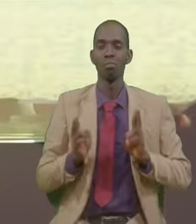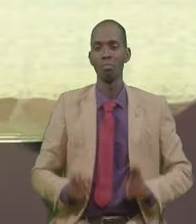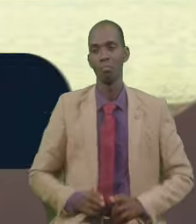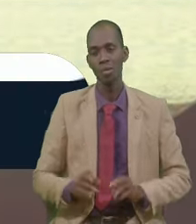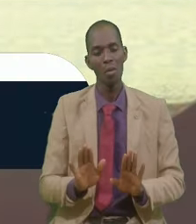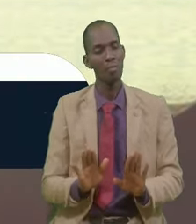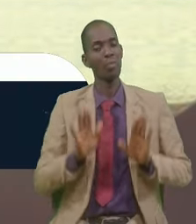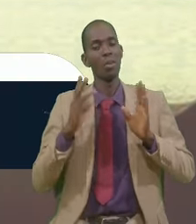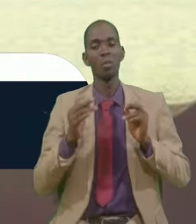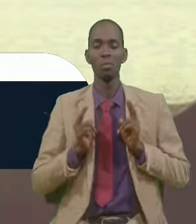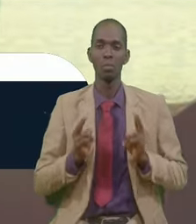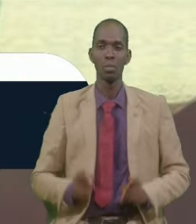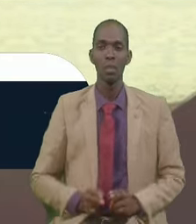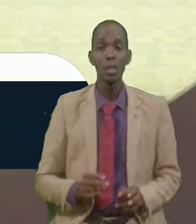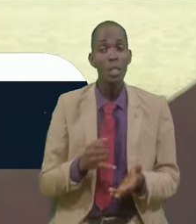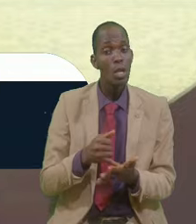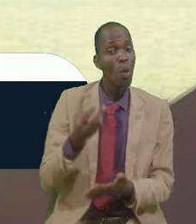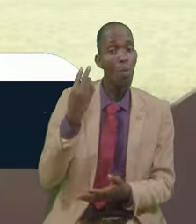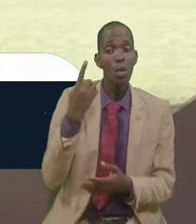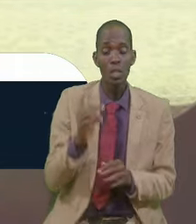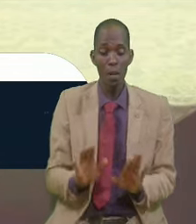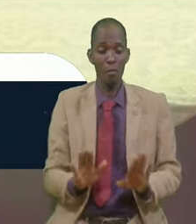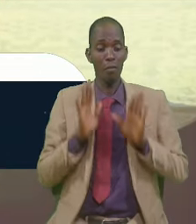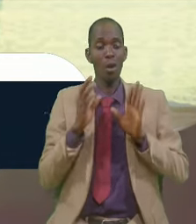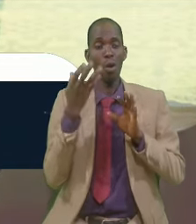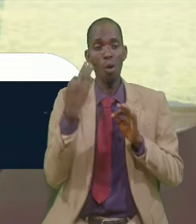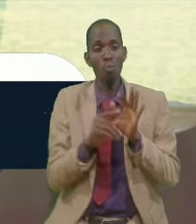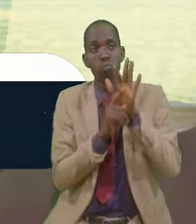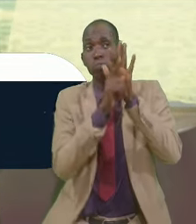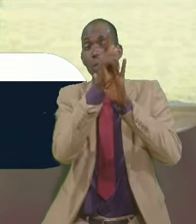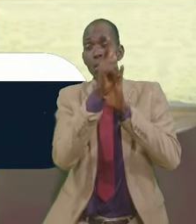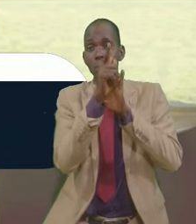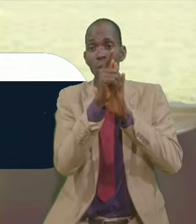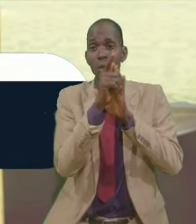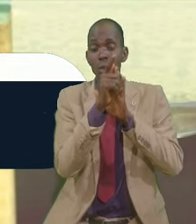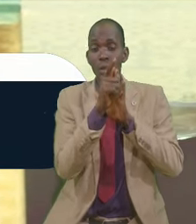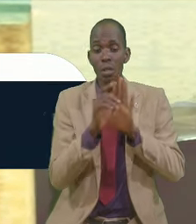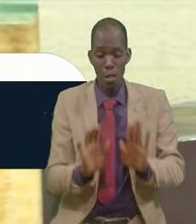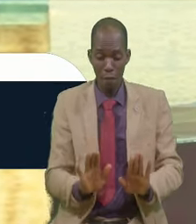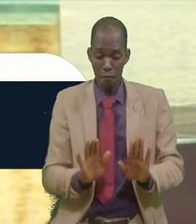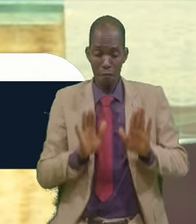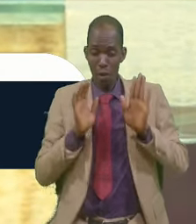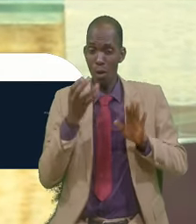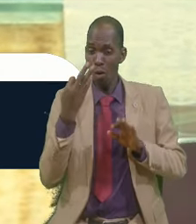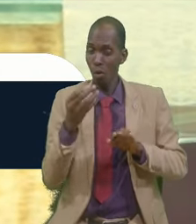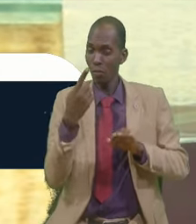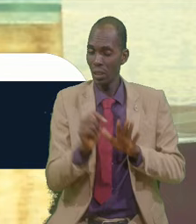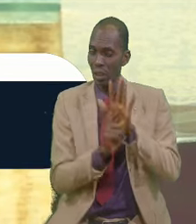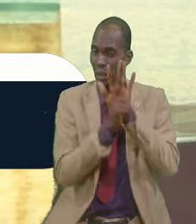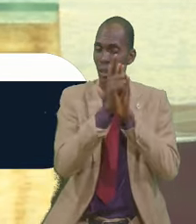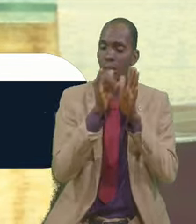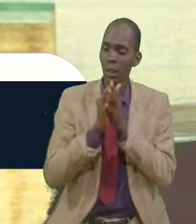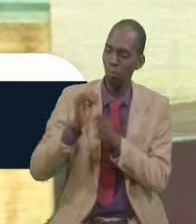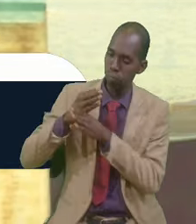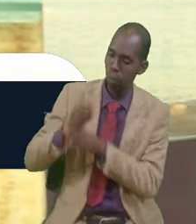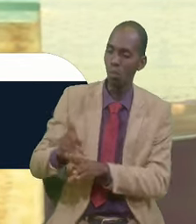man. Fear of man. It was a fear of the giants. Not the giants. Not the giants. It's the fear of the giants that stopped them.